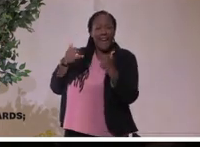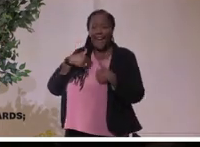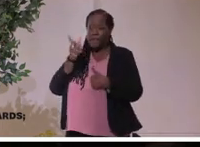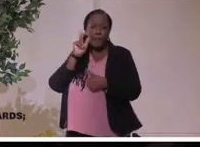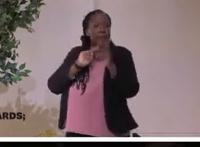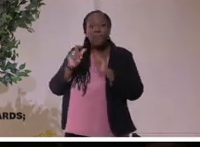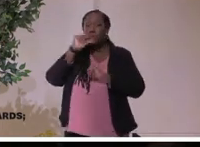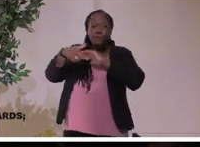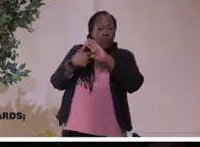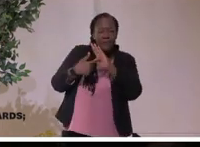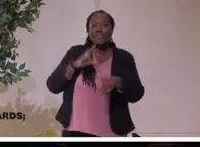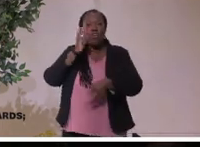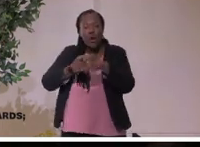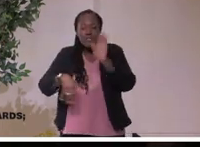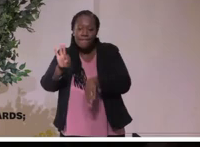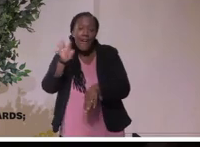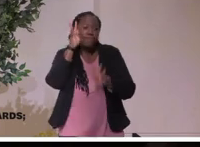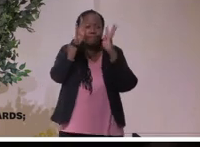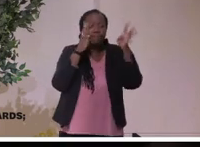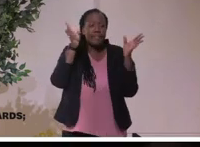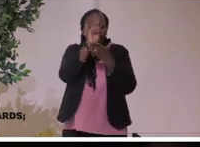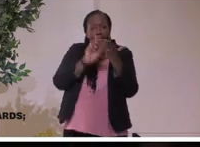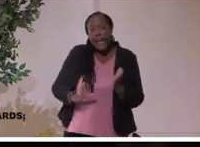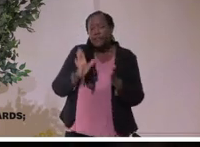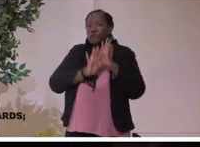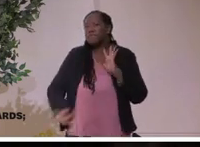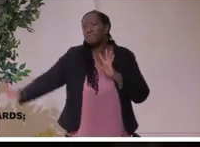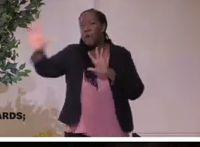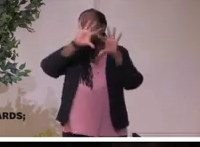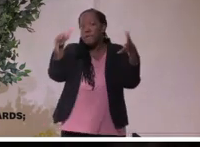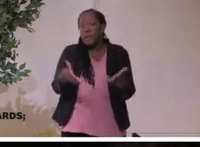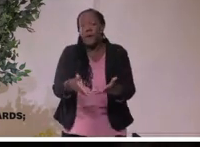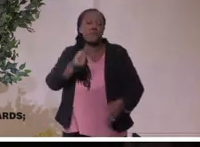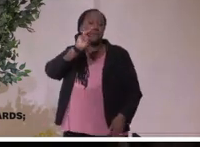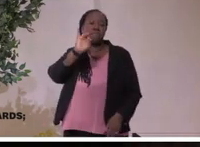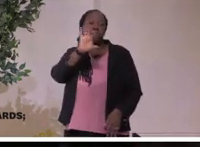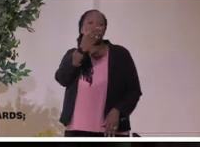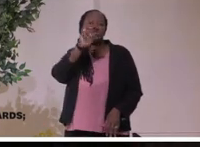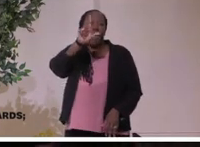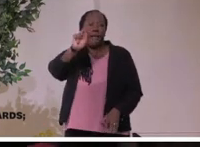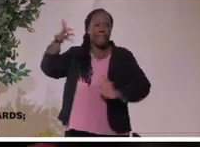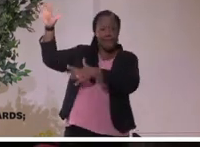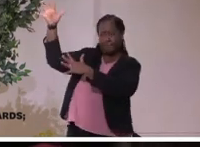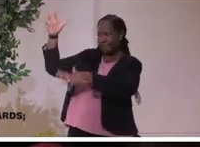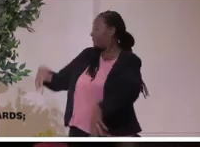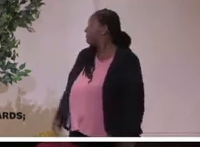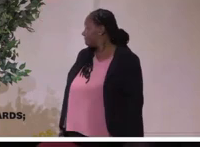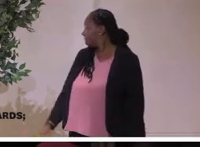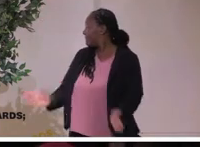underrepresented, hard-to-find, innovative designers from different parts of the world. Give it up for Michelle.